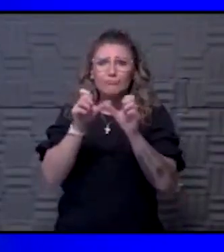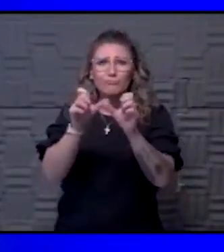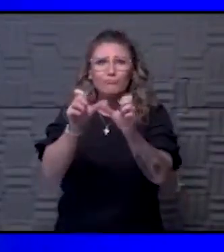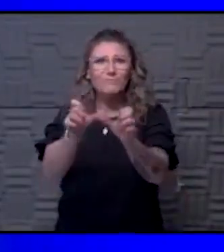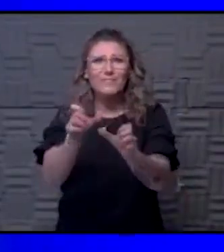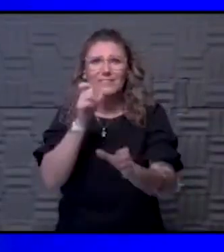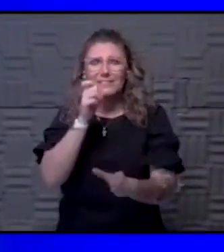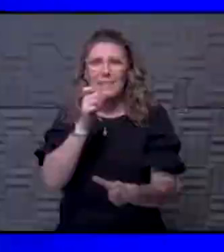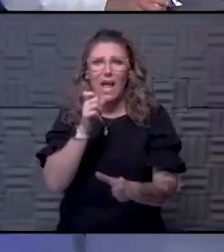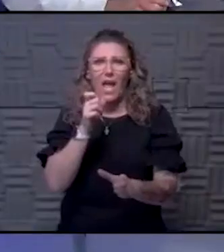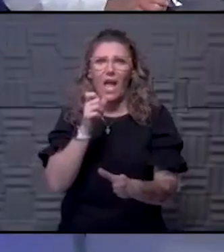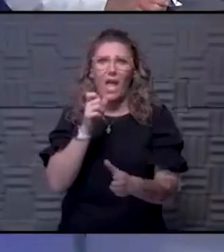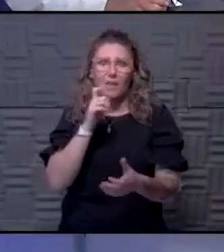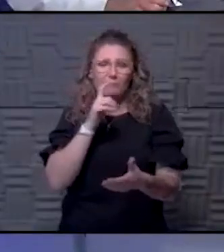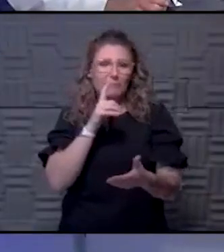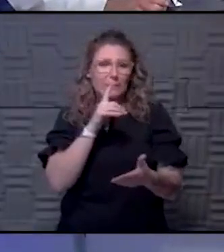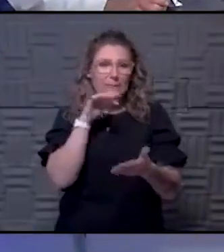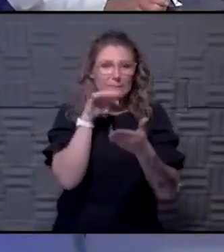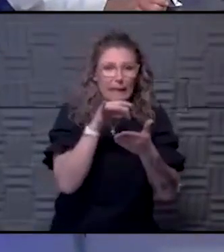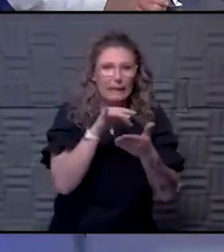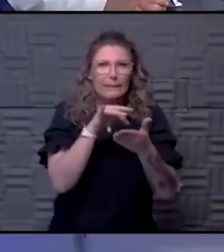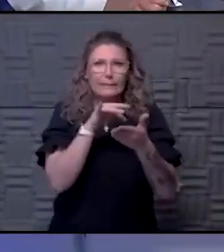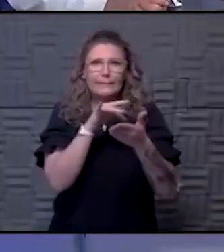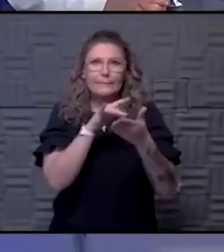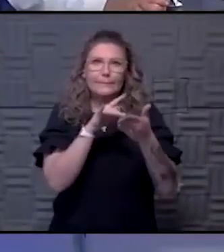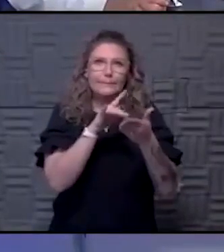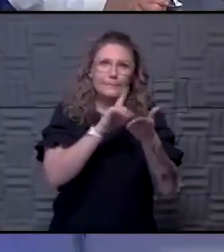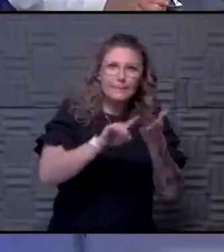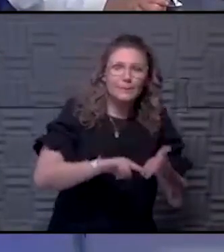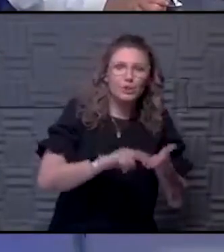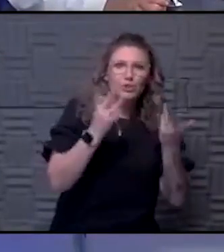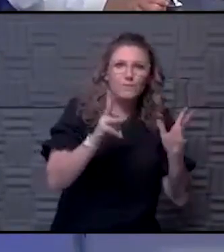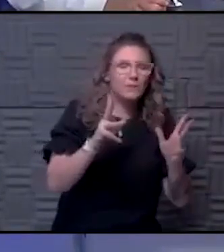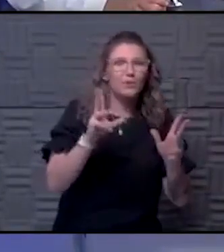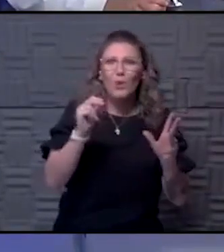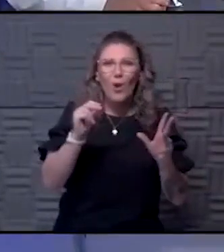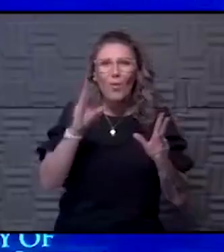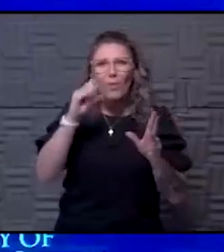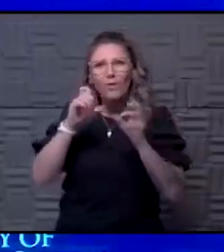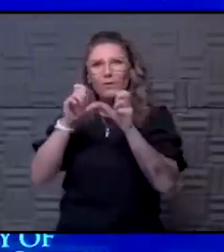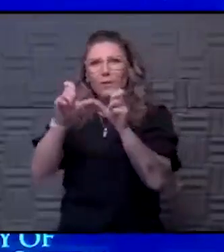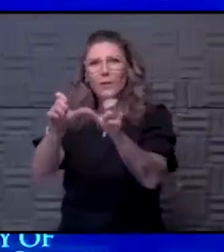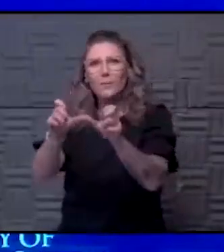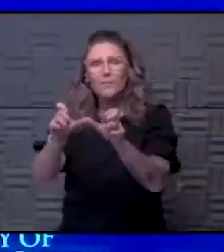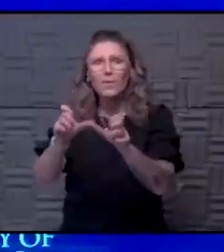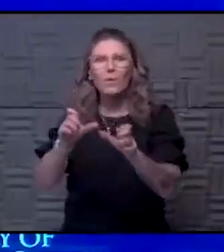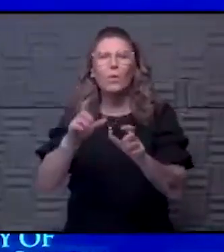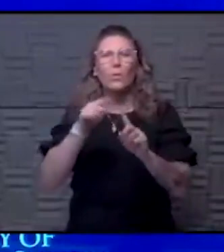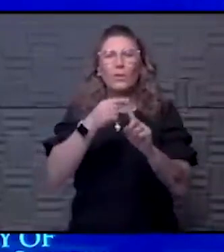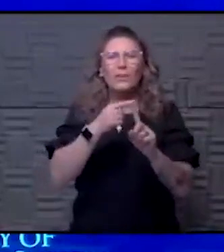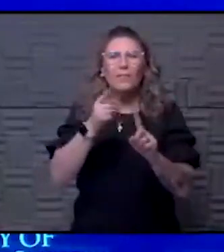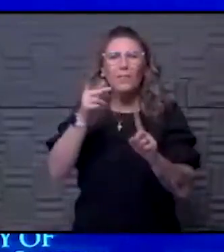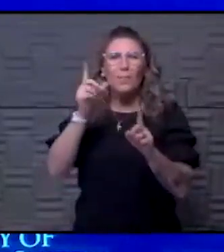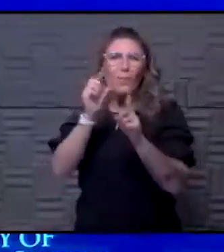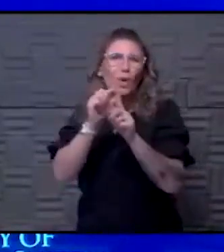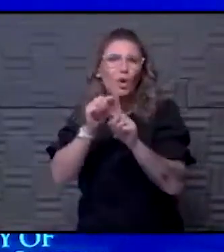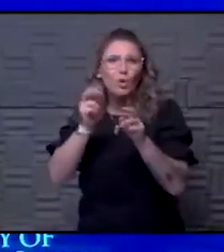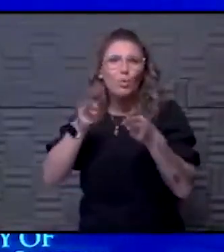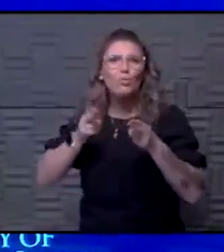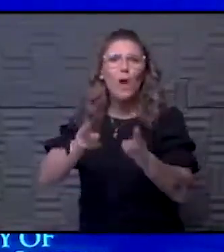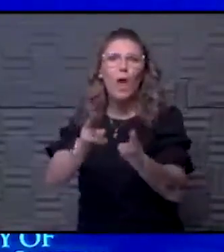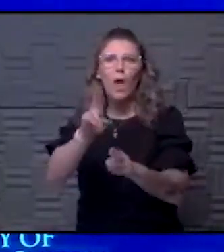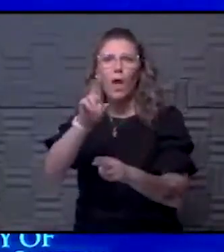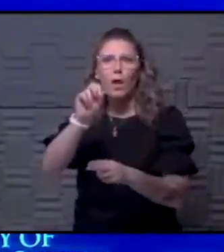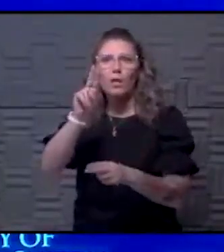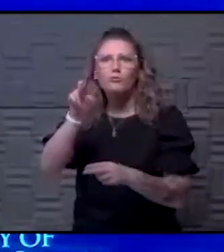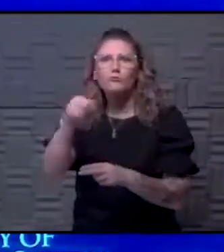done. Yeah, and here's what I would also say when you think about being rushed. Remember that it feels rushed because a